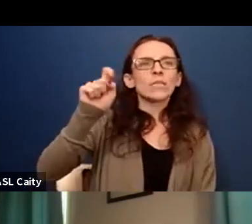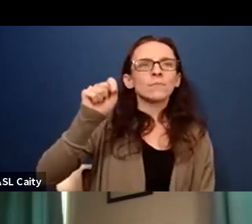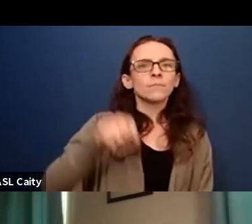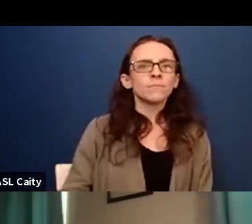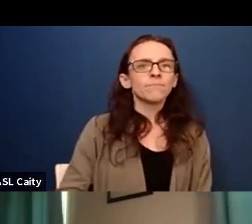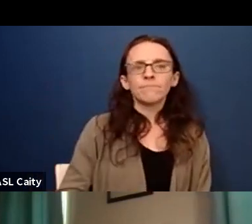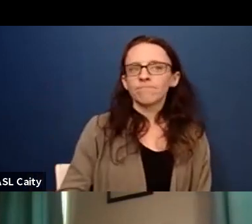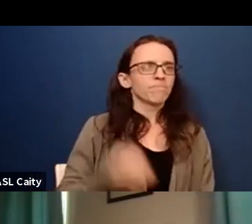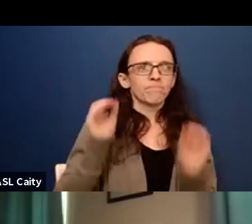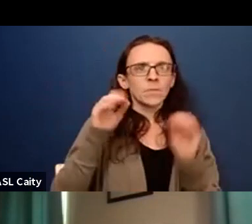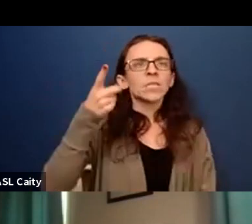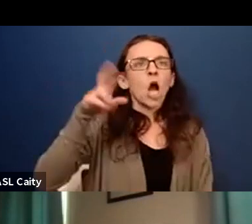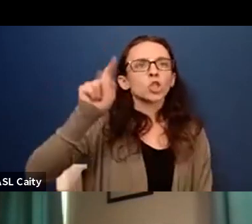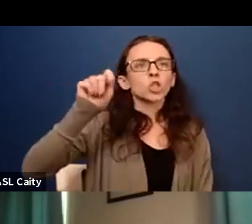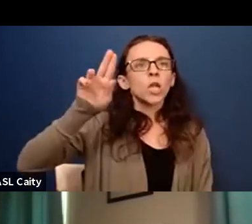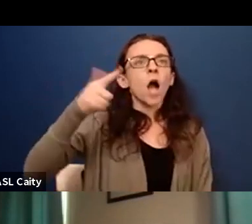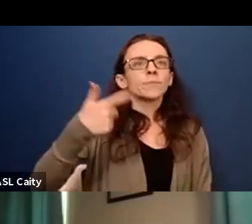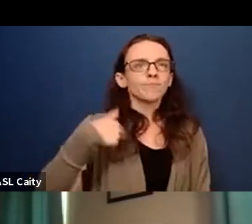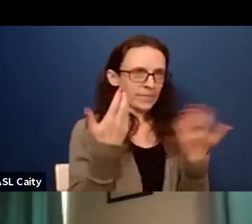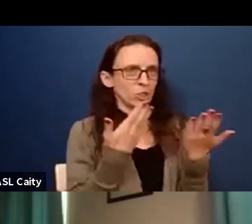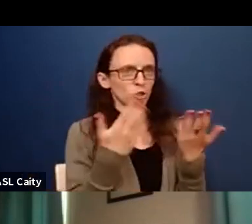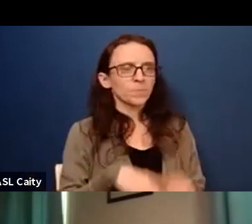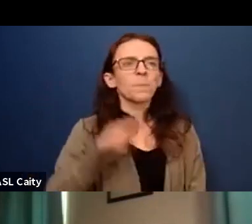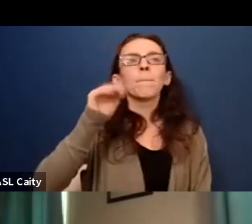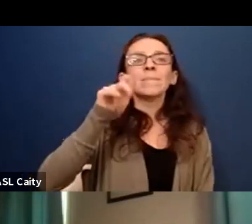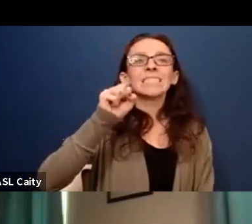Dr. Tang? Here. Ms. Waite?